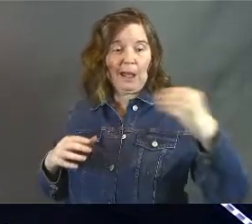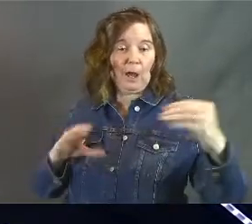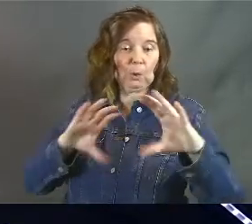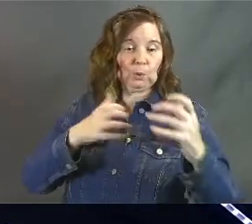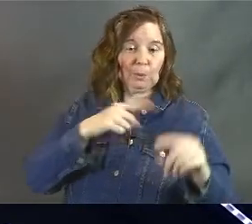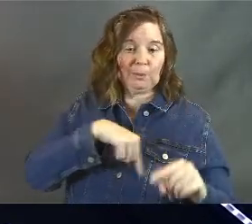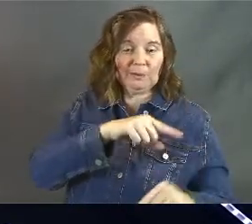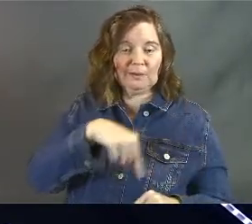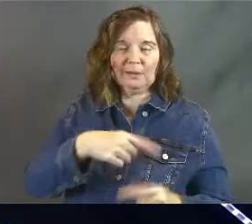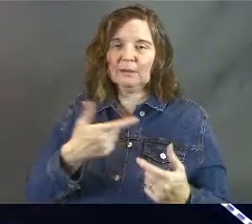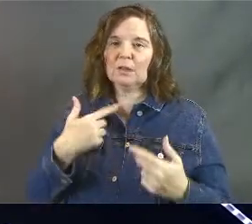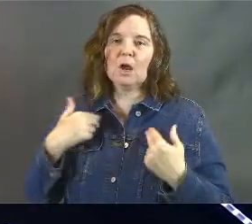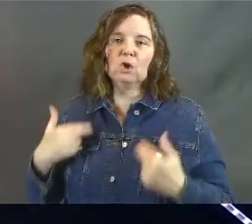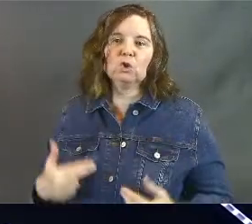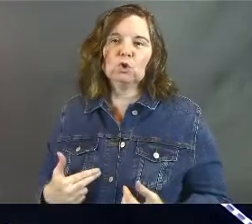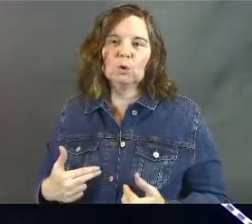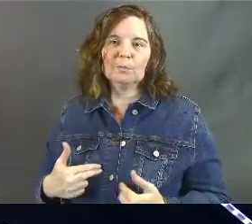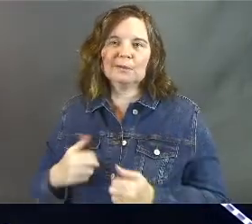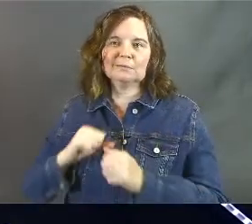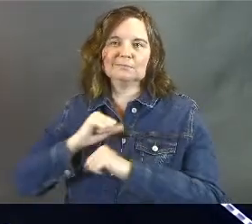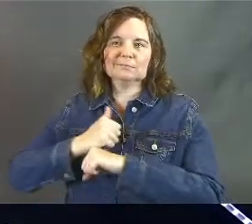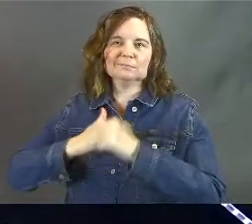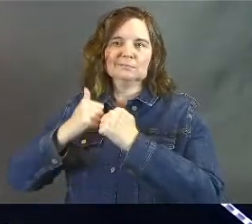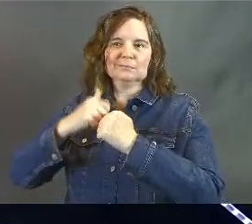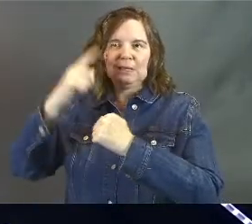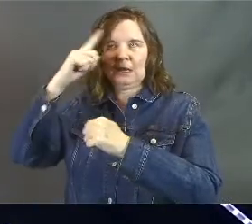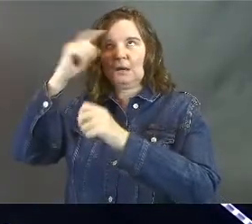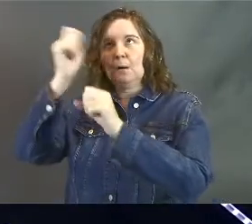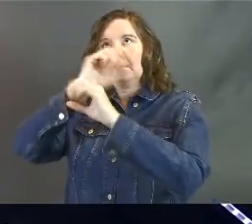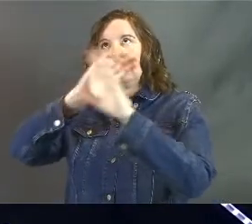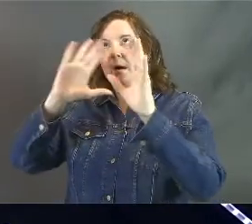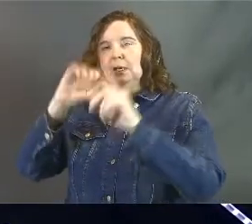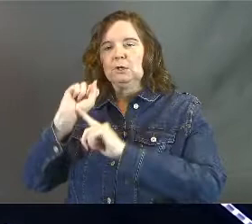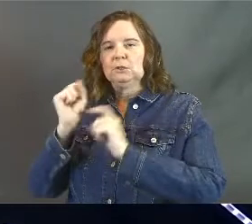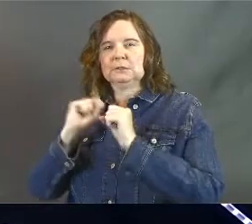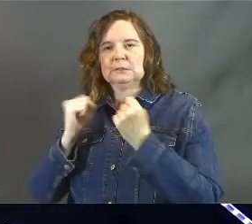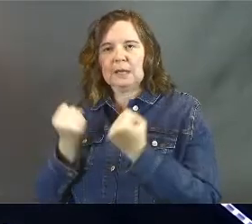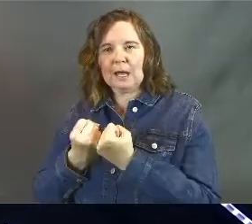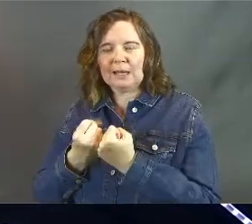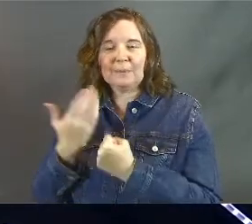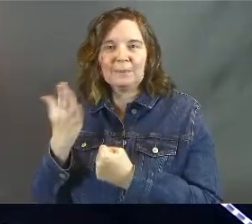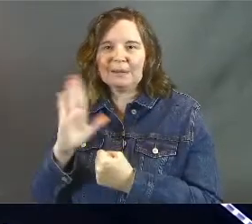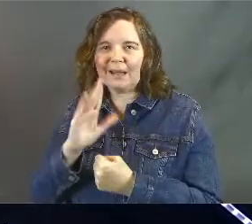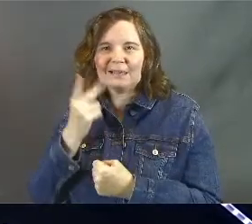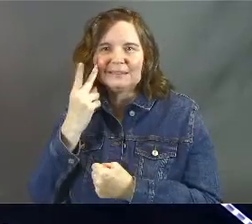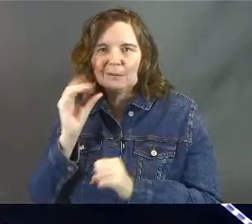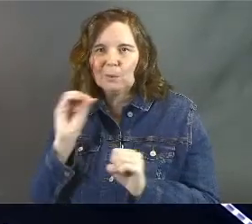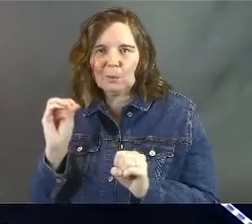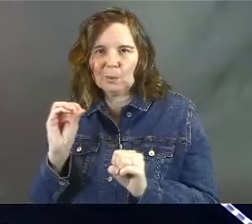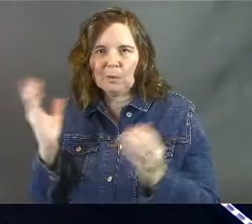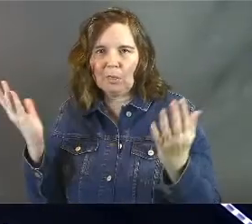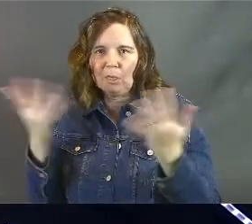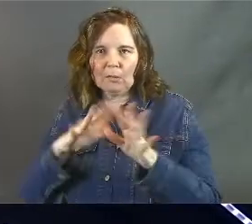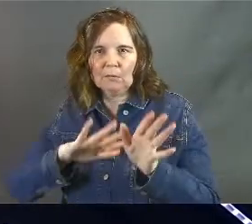stuff, those are human constructs in our mind and in our society. And God doesn't see any of